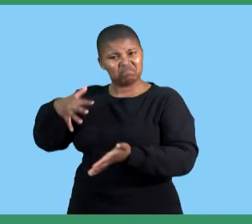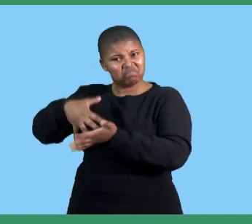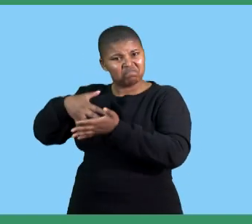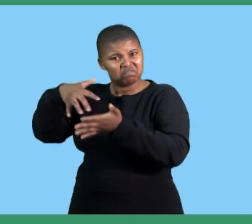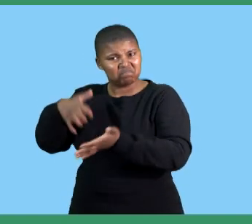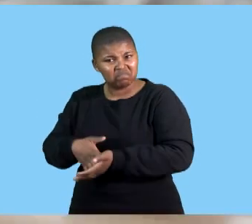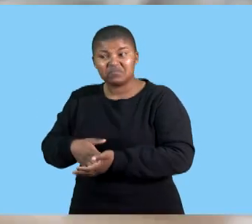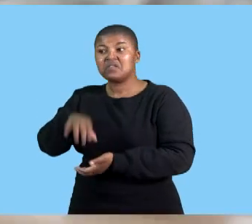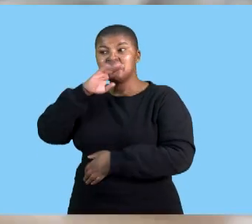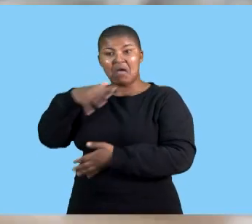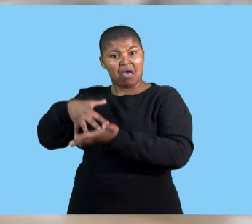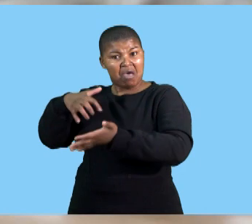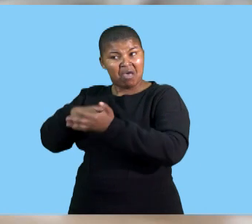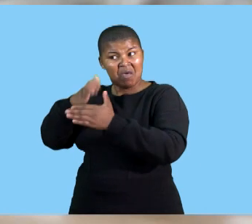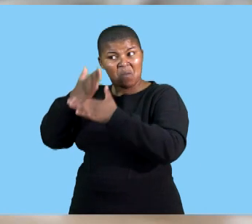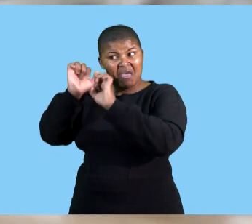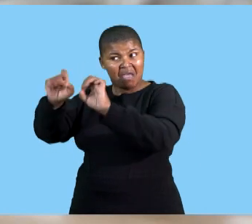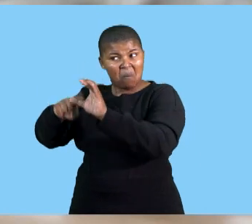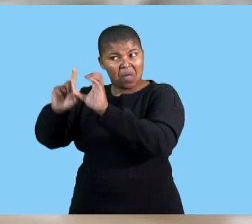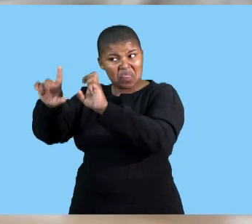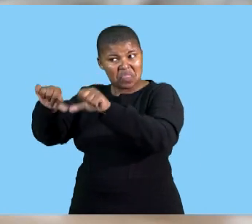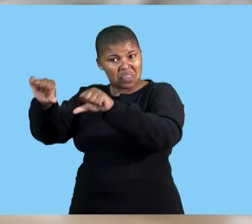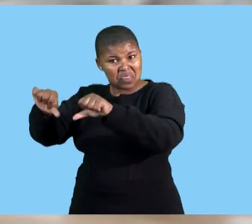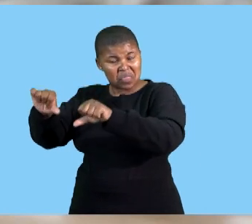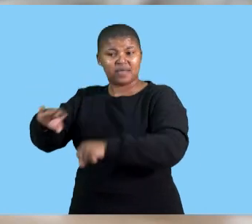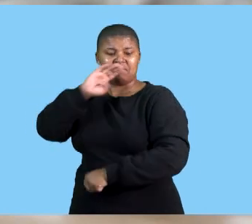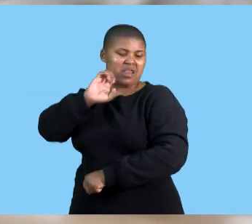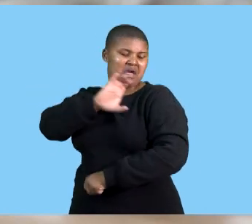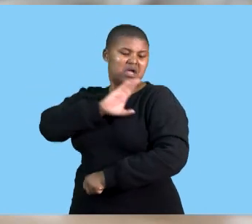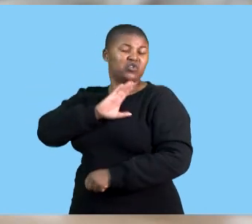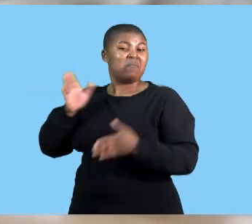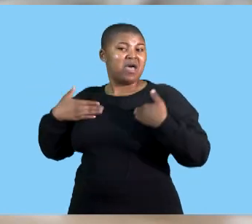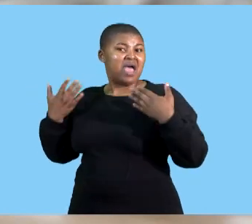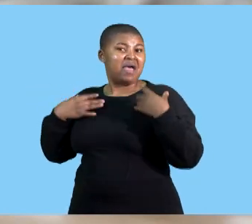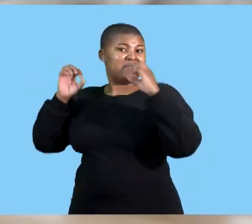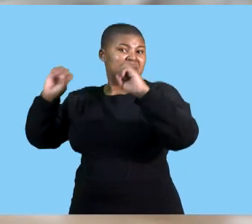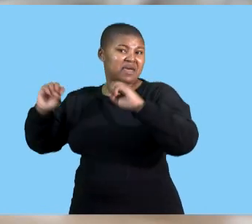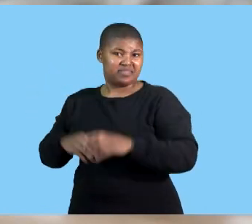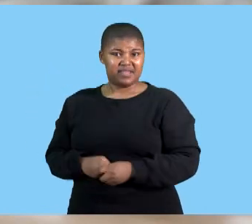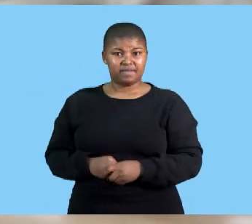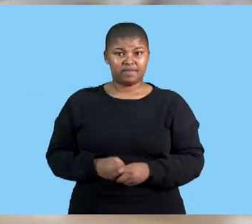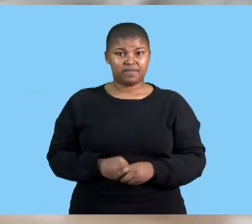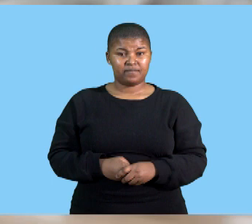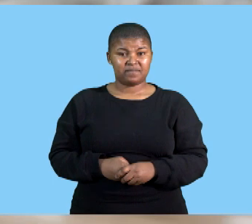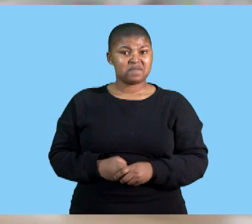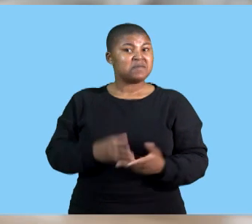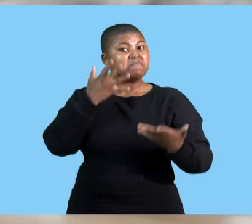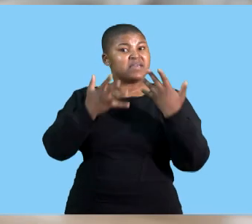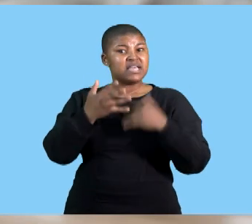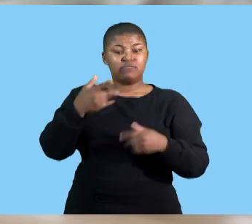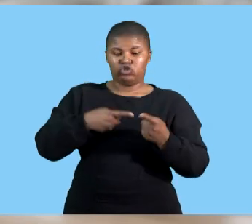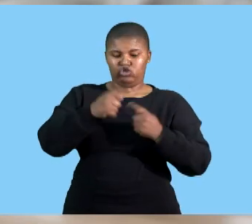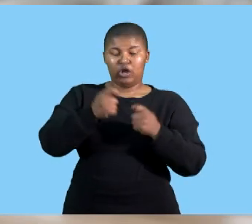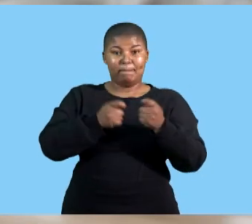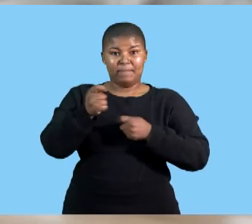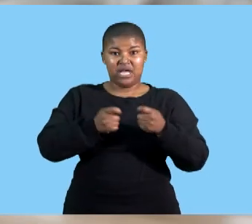have noticed when you go into a shop and then one of the employees is probably experiencing stress rather.